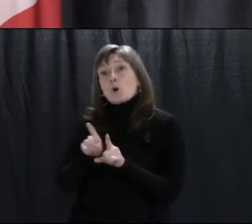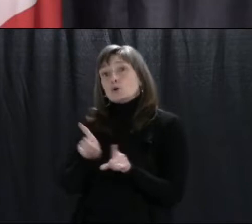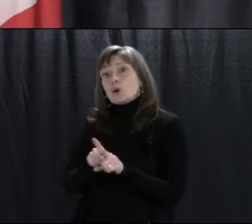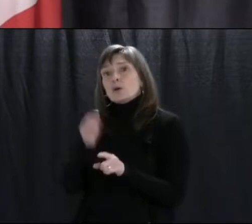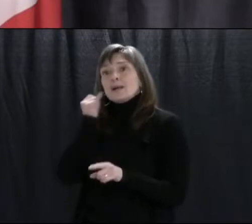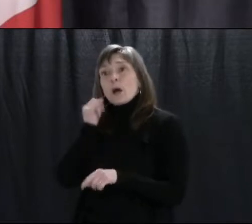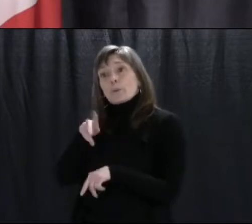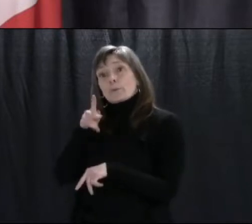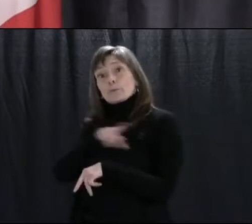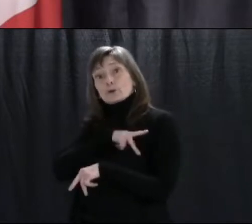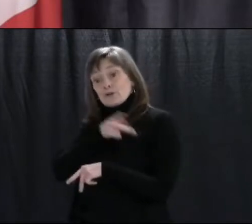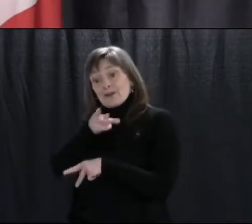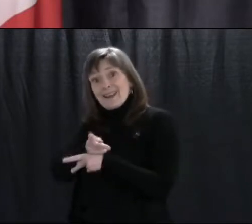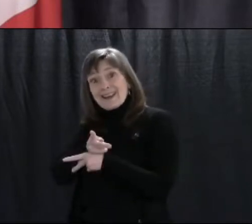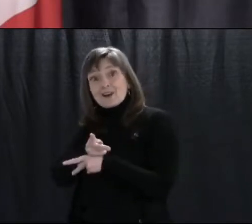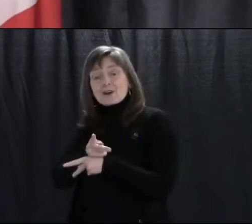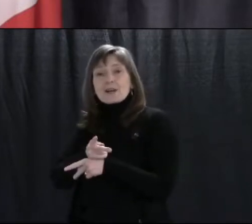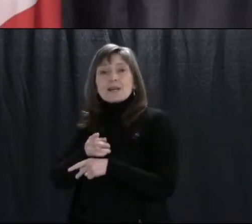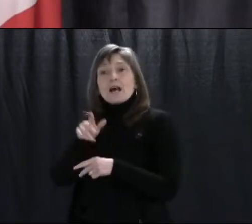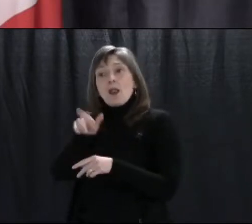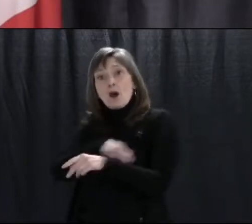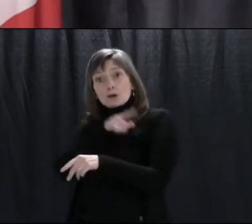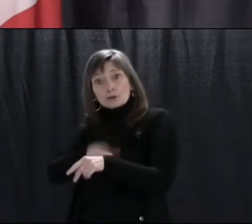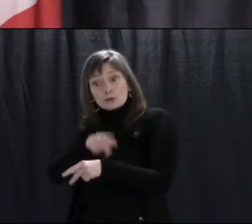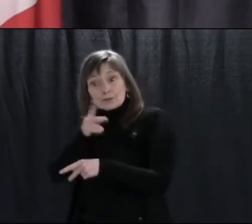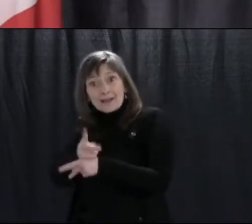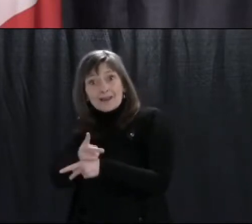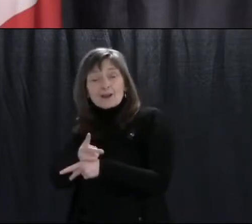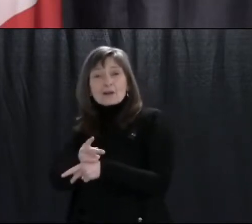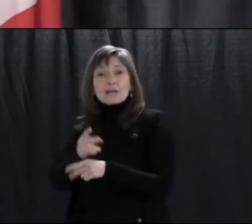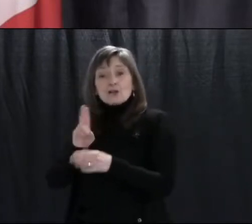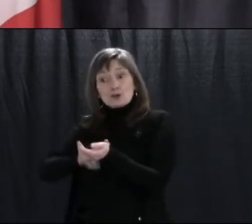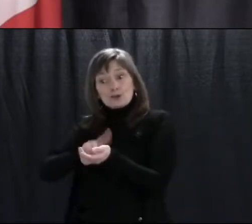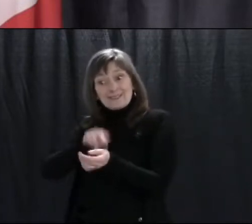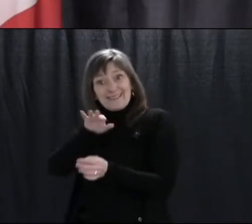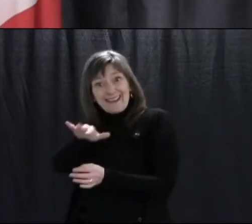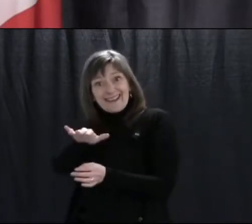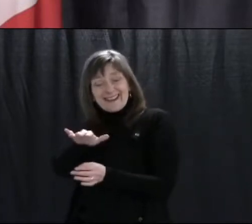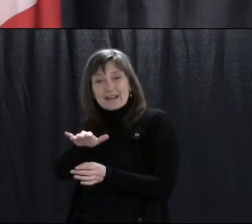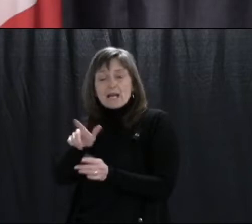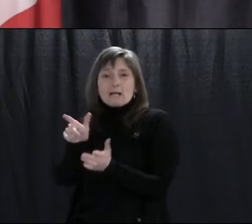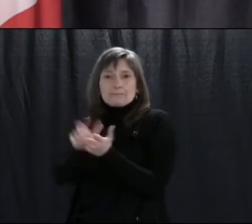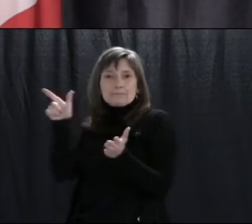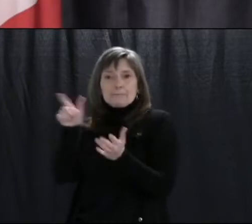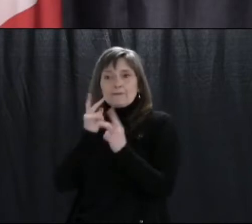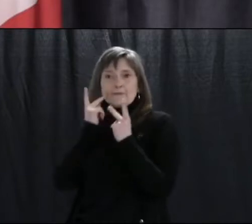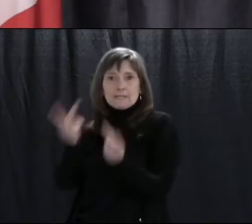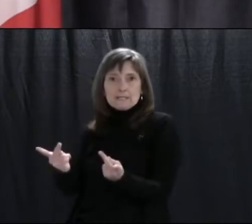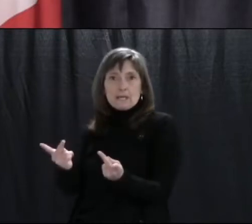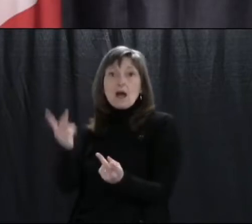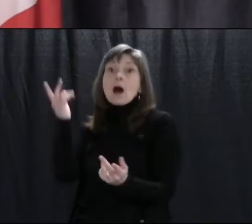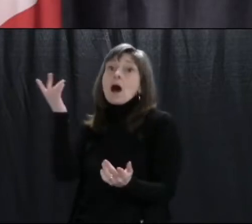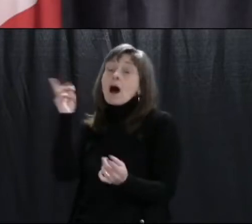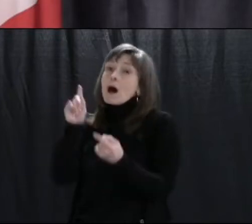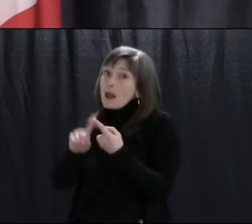exceptional circumstances, including end of life. A full list will be available on our website